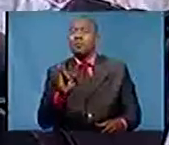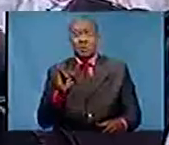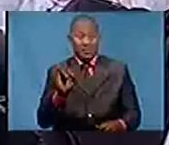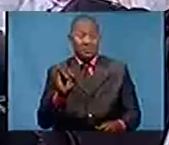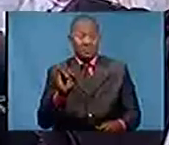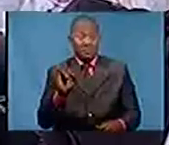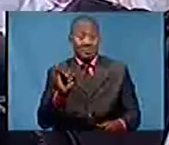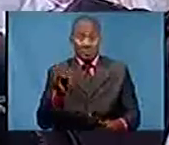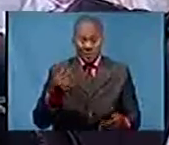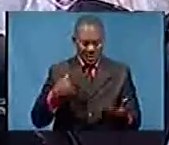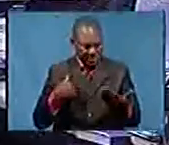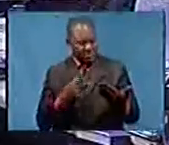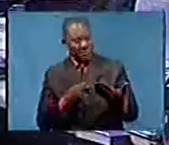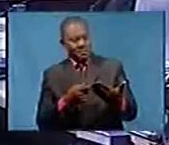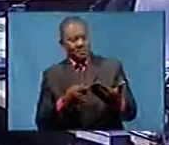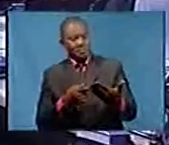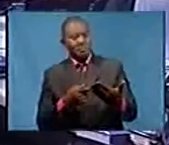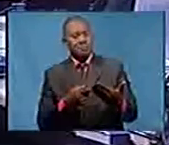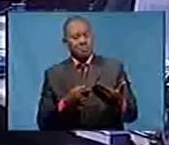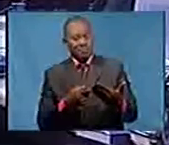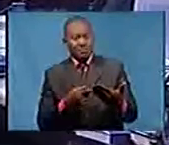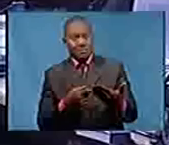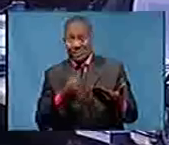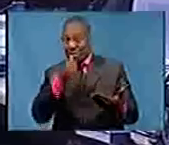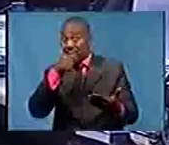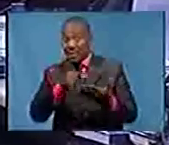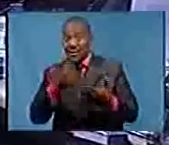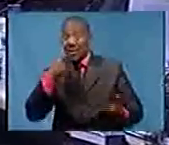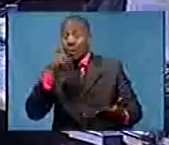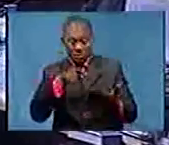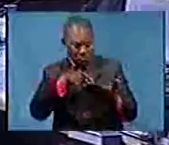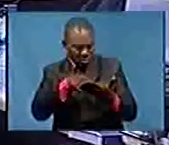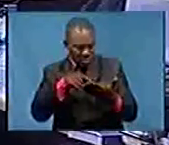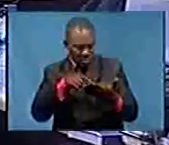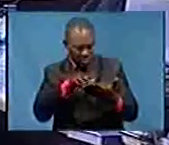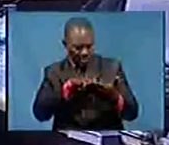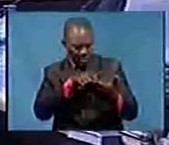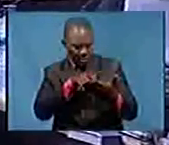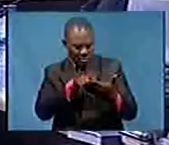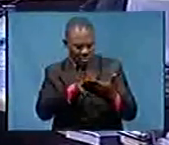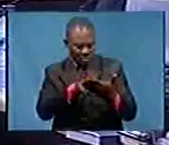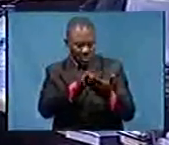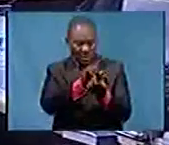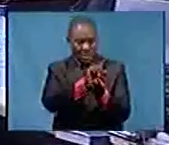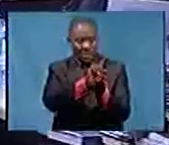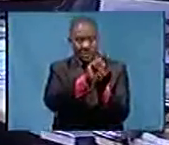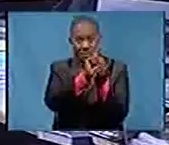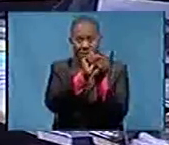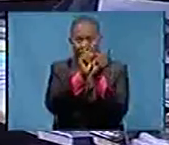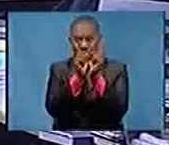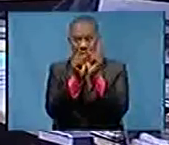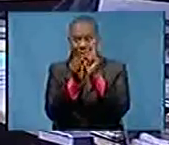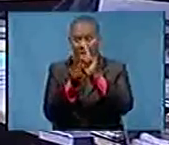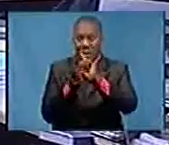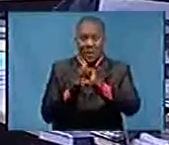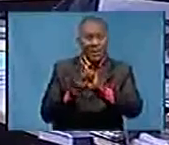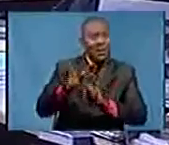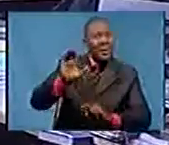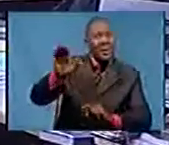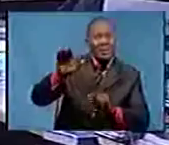I have looked at the summons where there has been a translation of what he said in